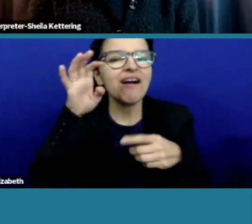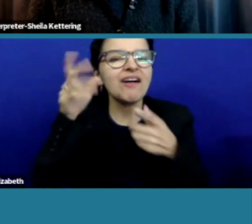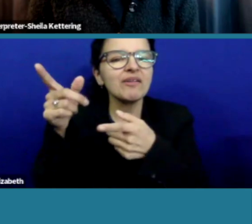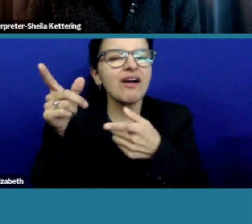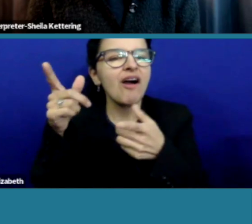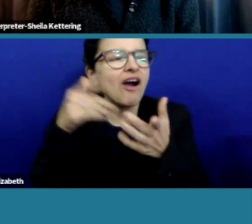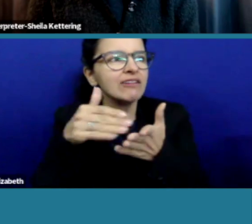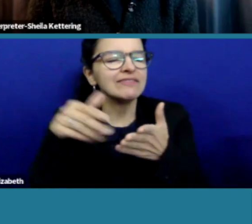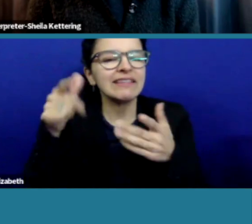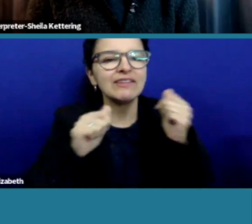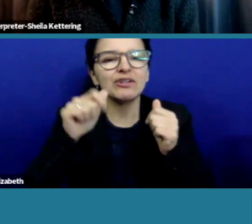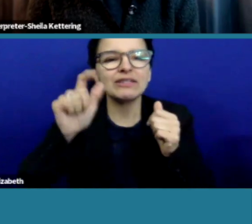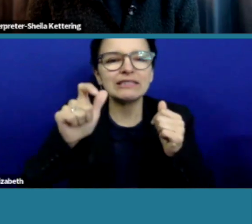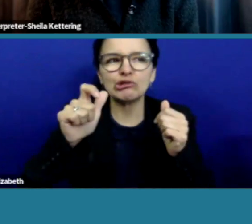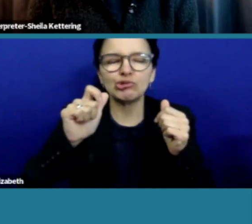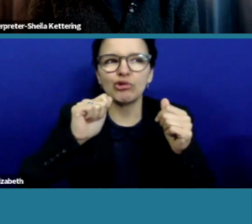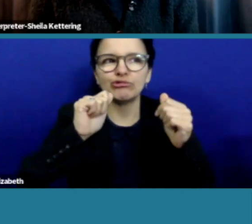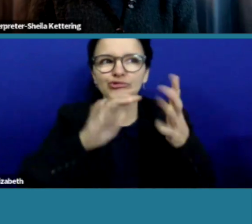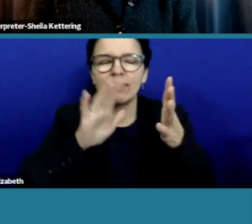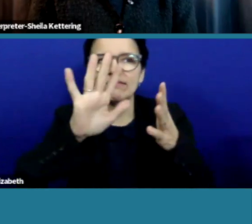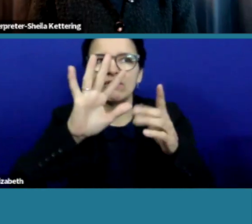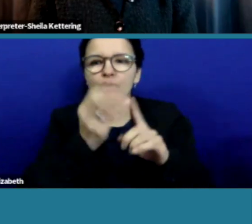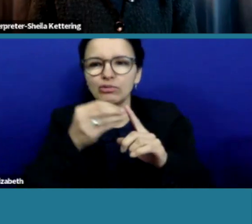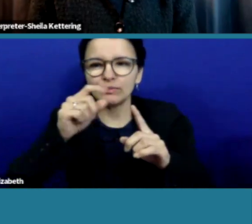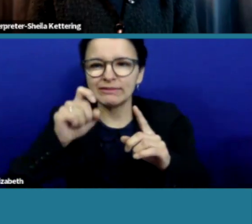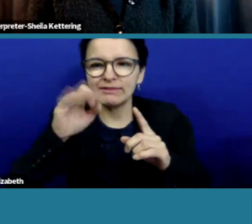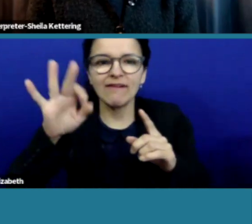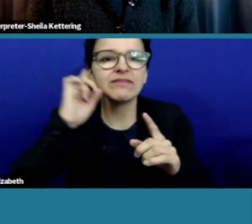to work its way into the theater community.